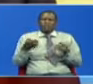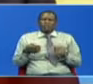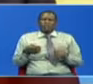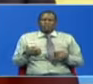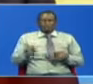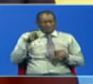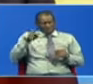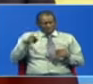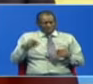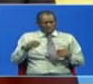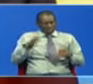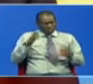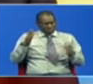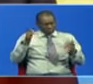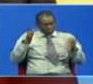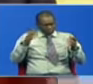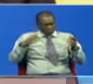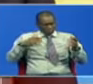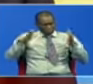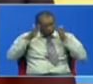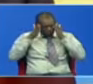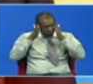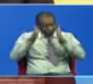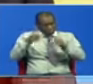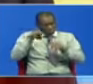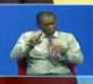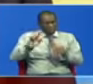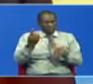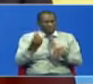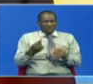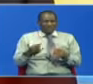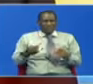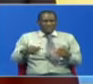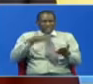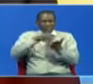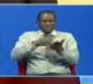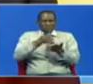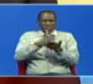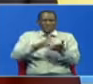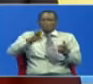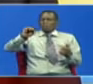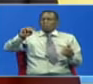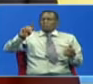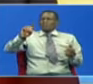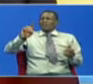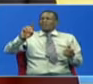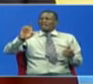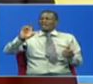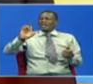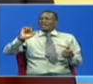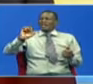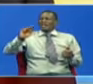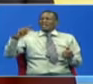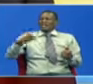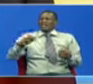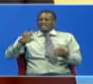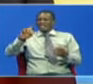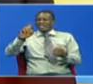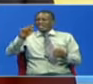these considerations are taken into place, including some modeling data that informs